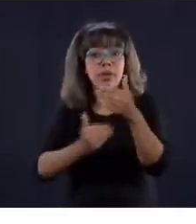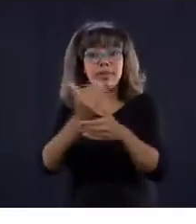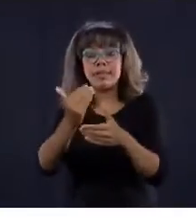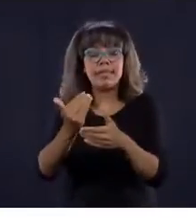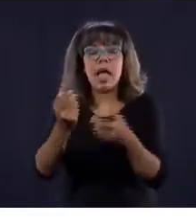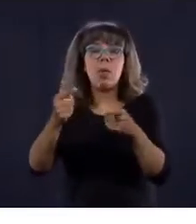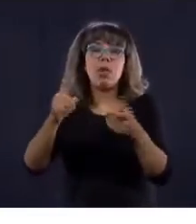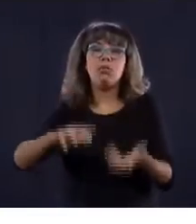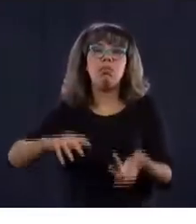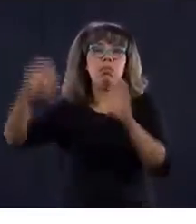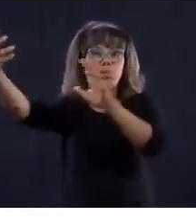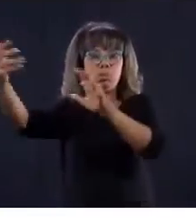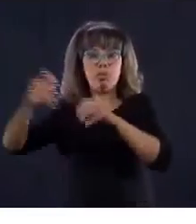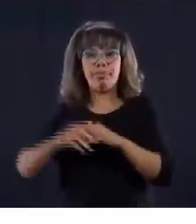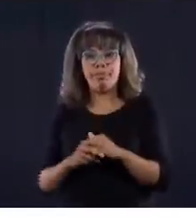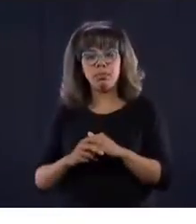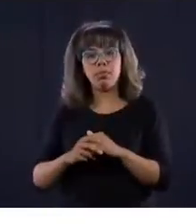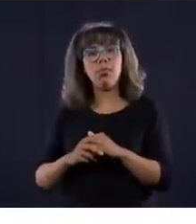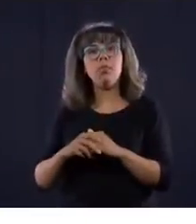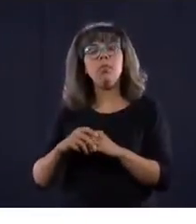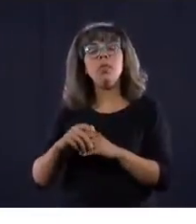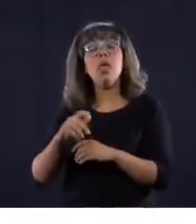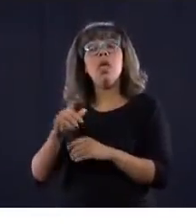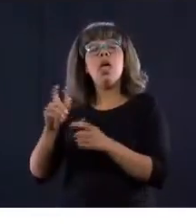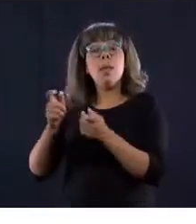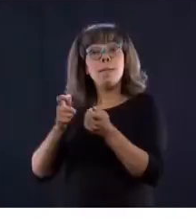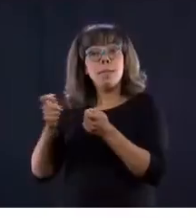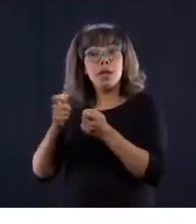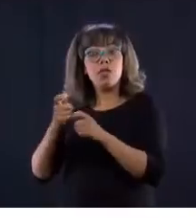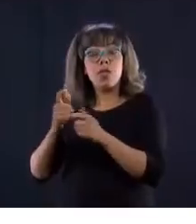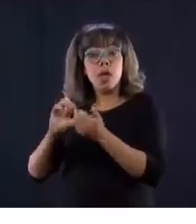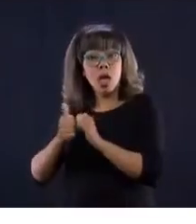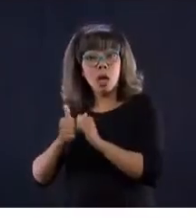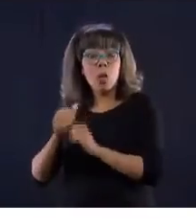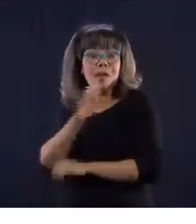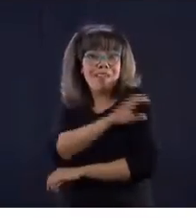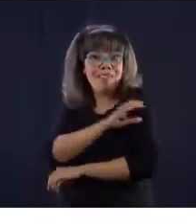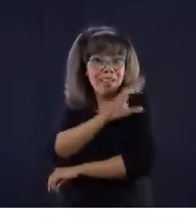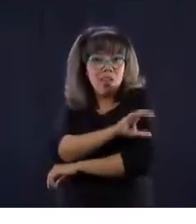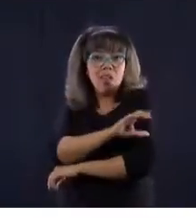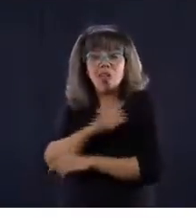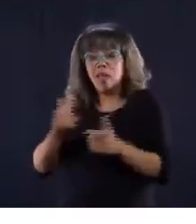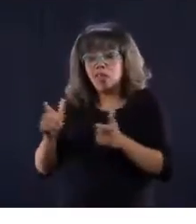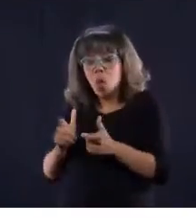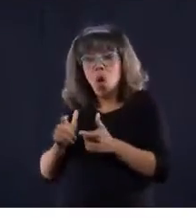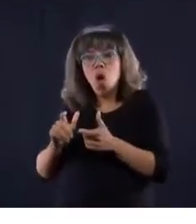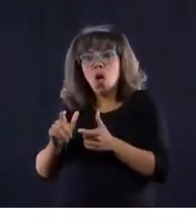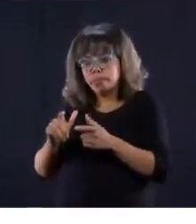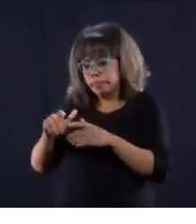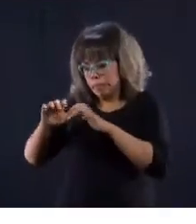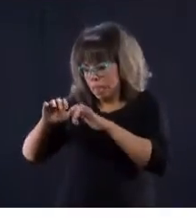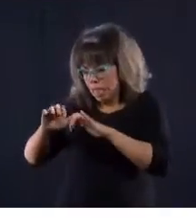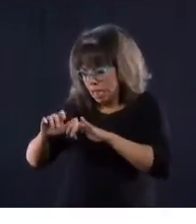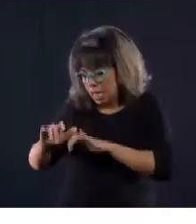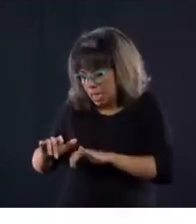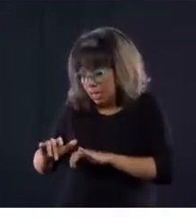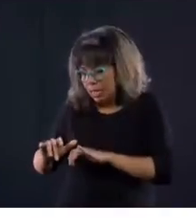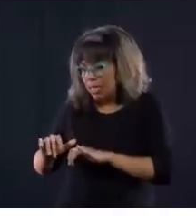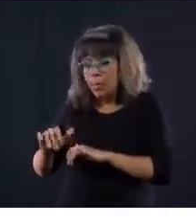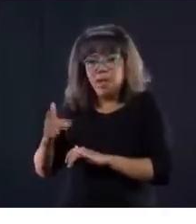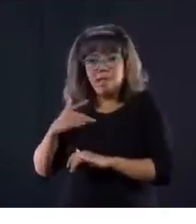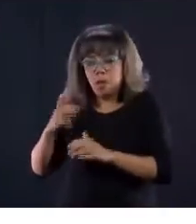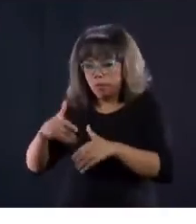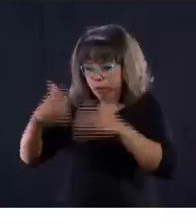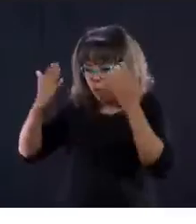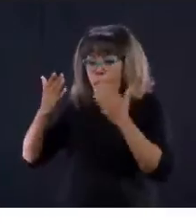makes the data. So suddenly somebody looks and said that there is a problem. Those cases have not been – are there, but